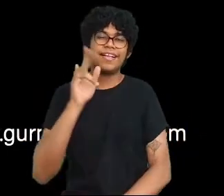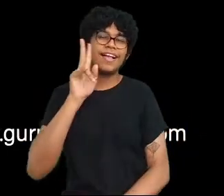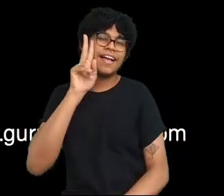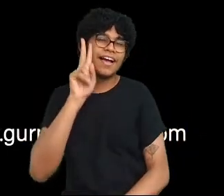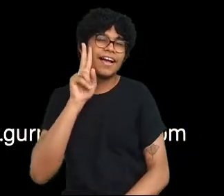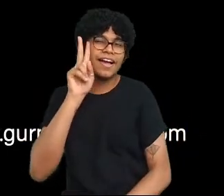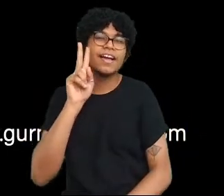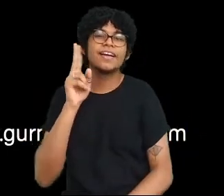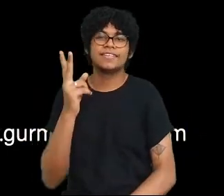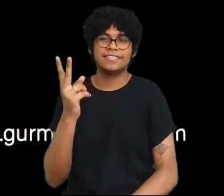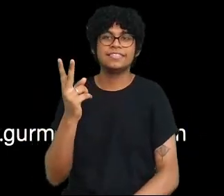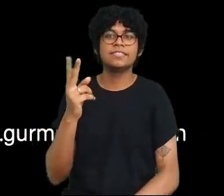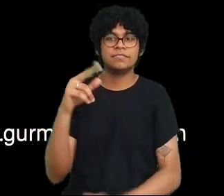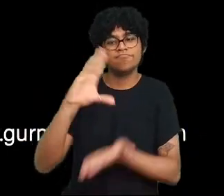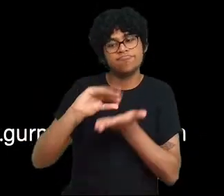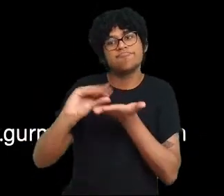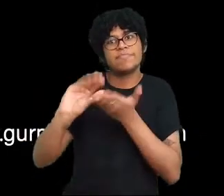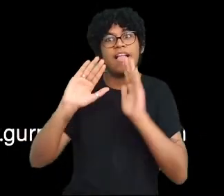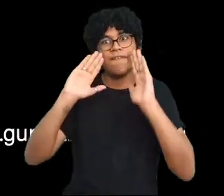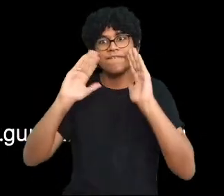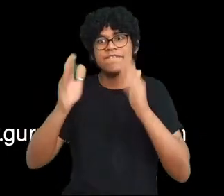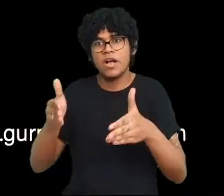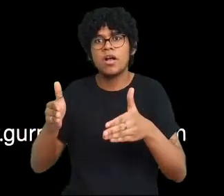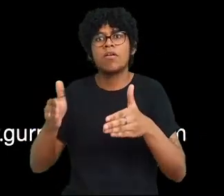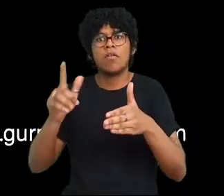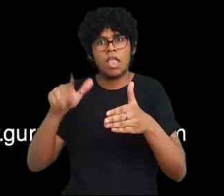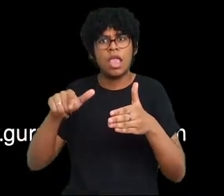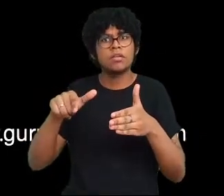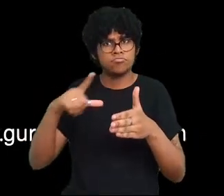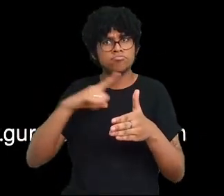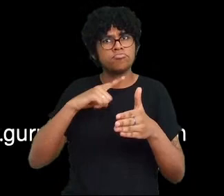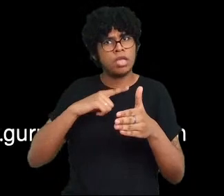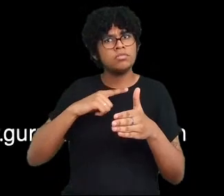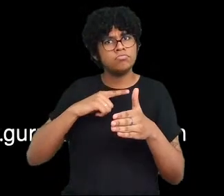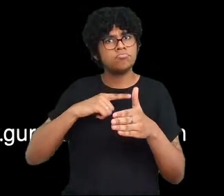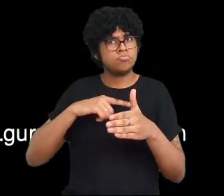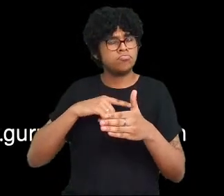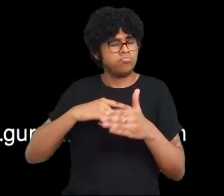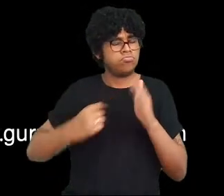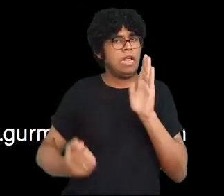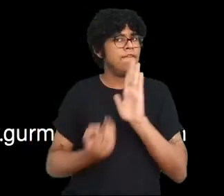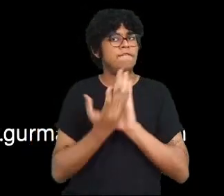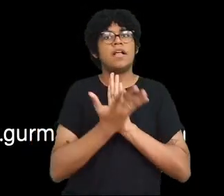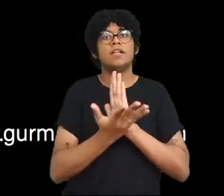platform. This, for example, is from Craig Taylor, who is